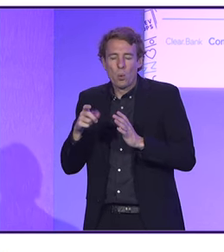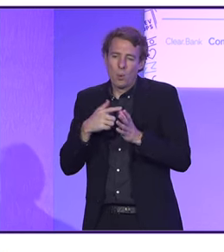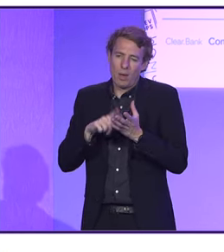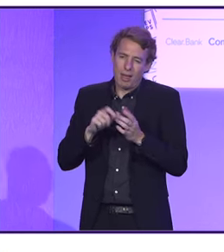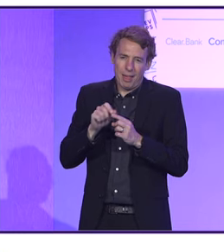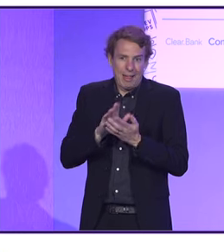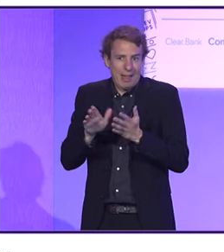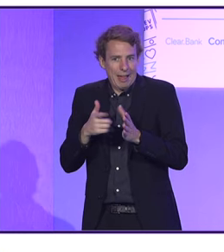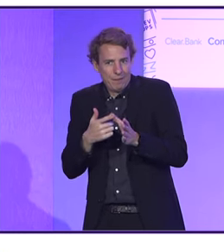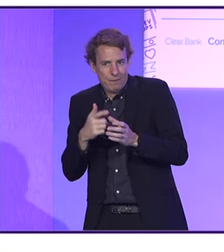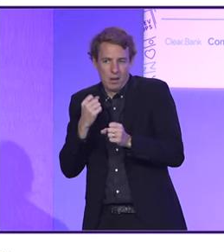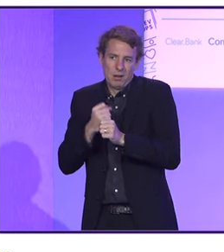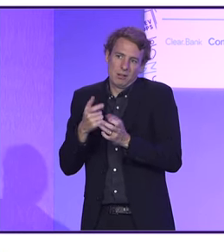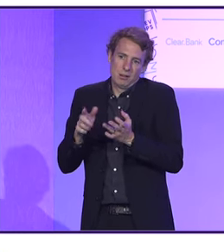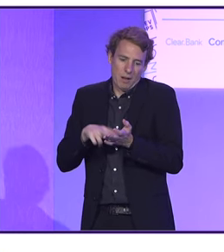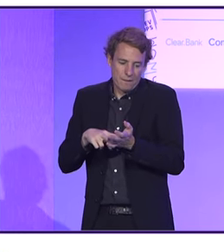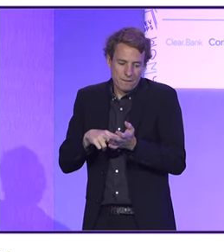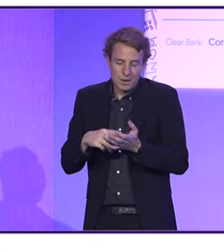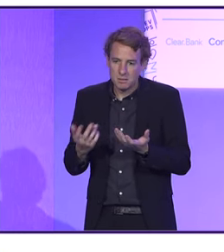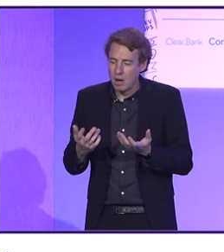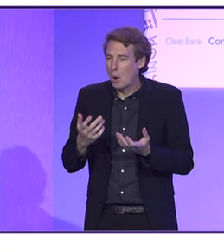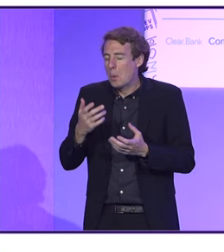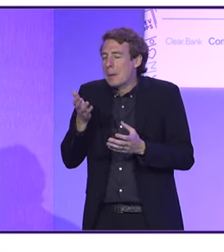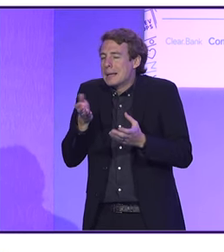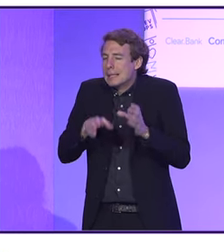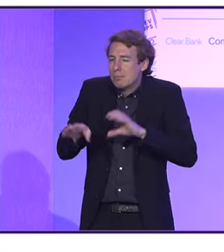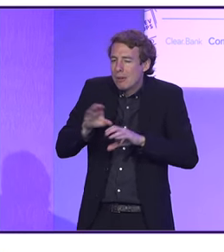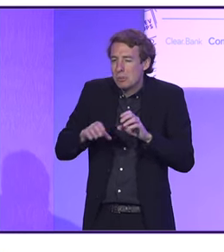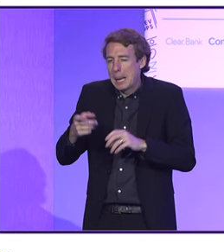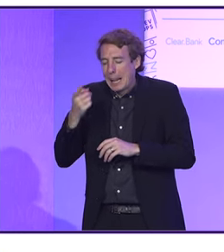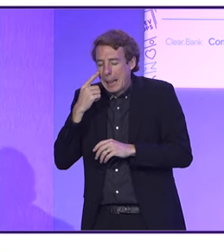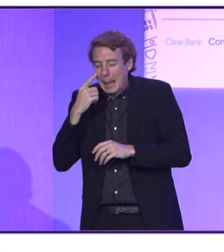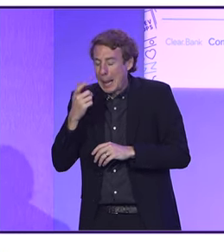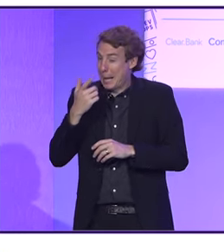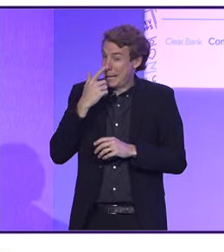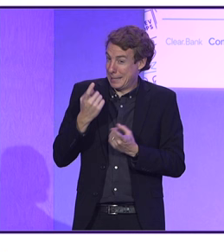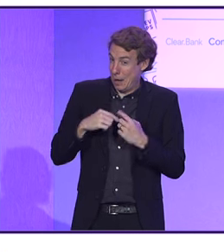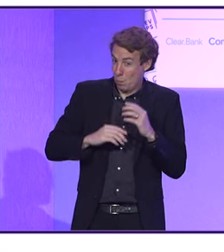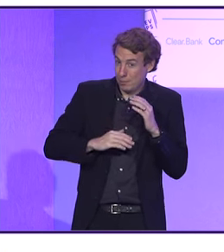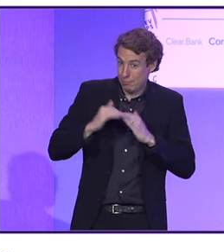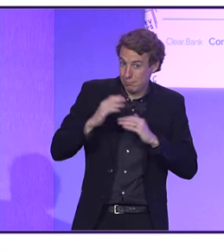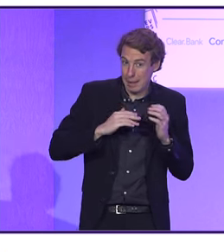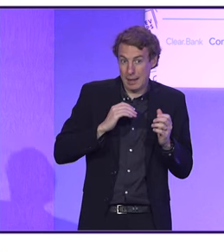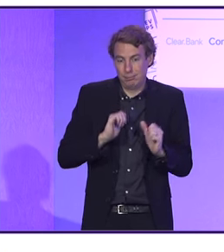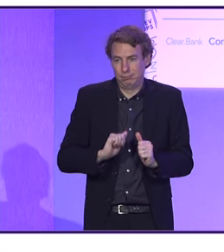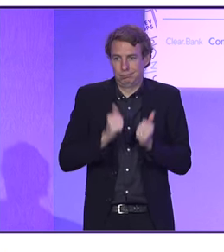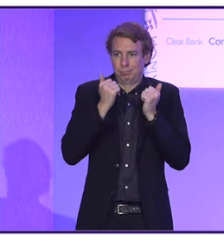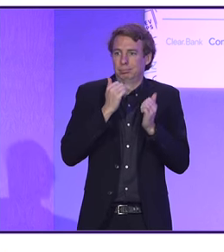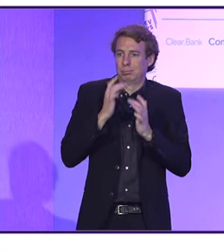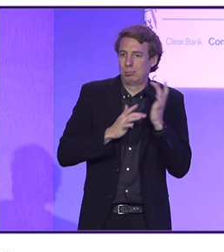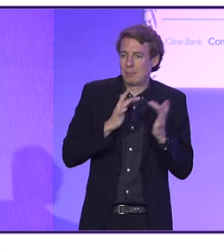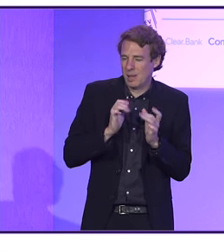stage alpha experiment into could we build a better government website. This was one of the early